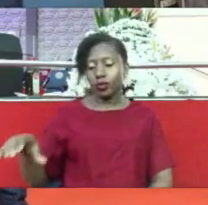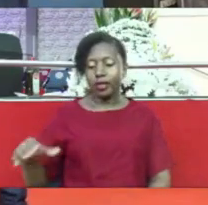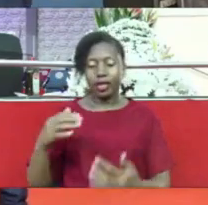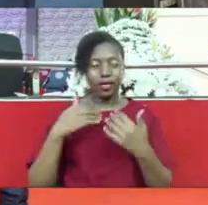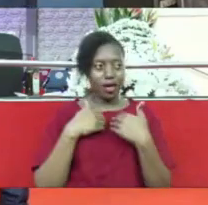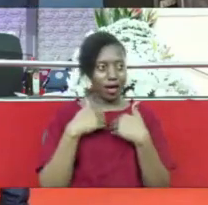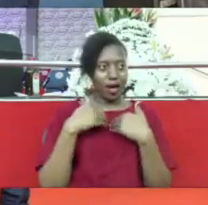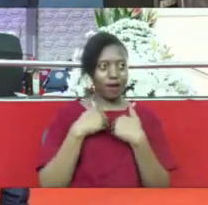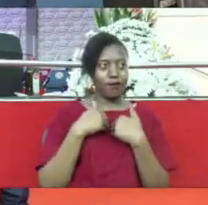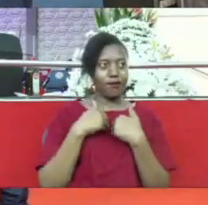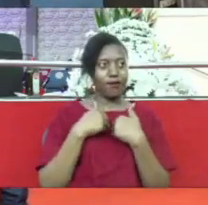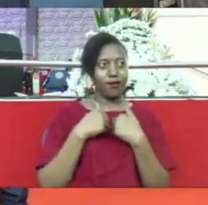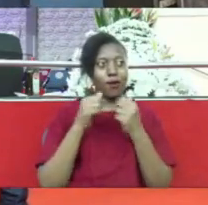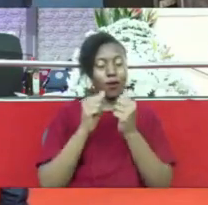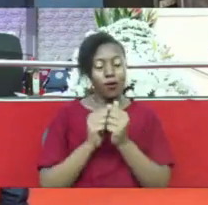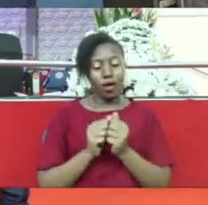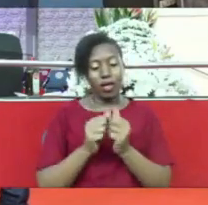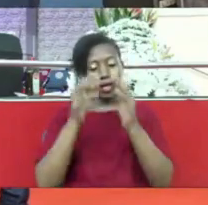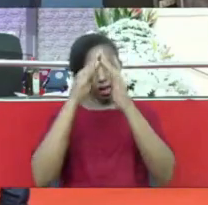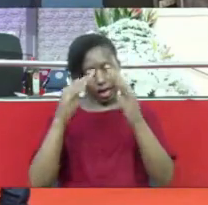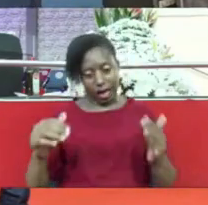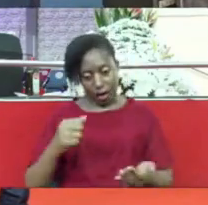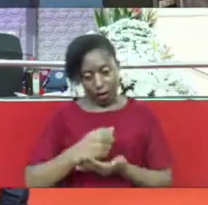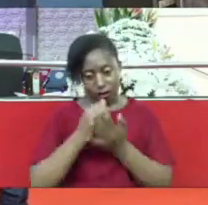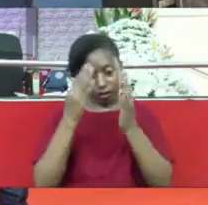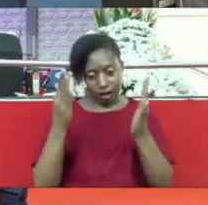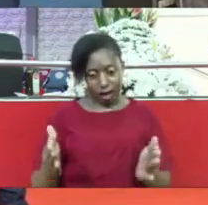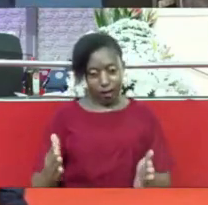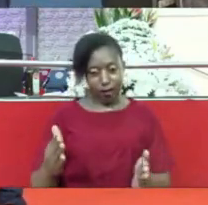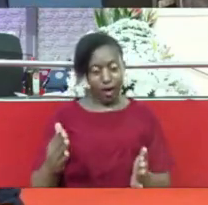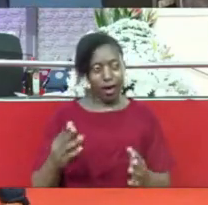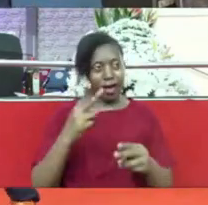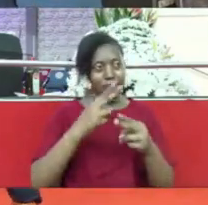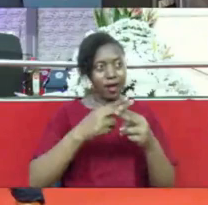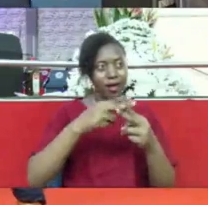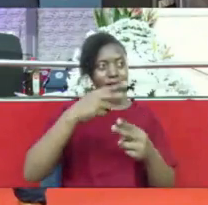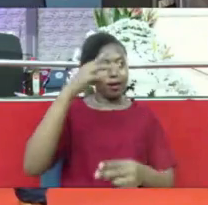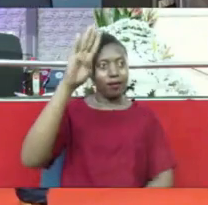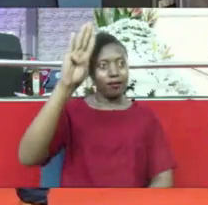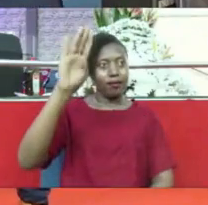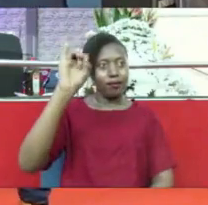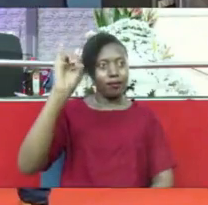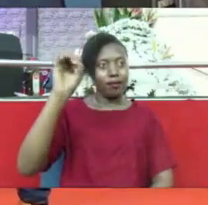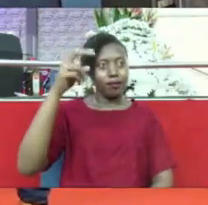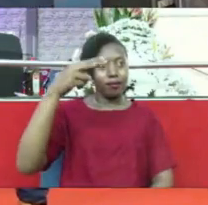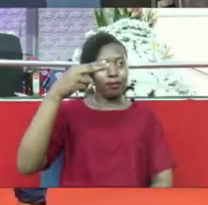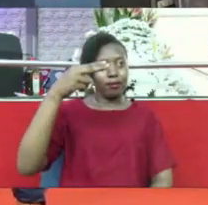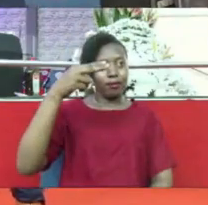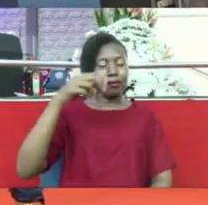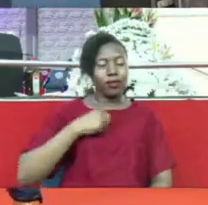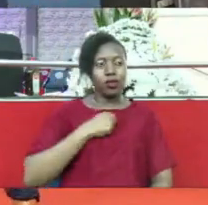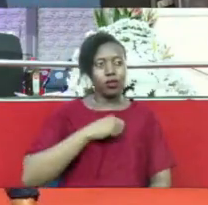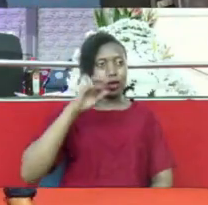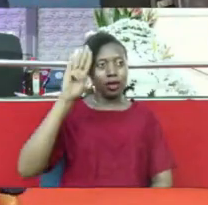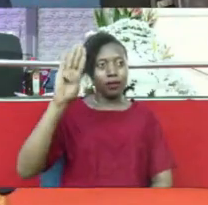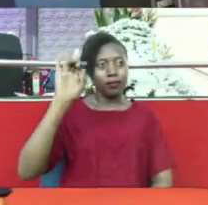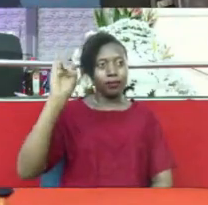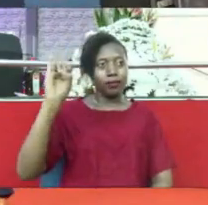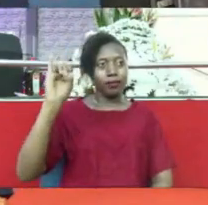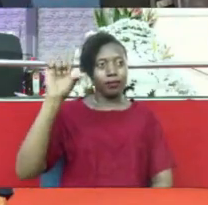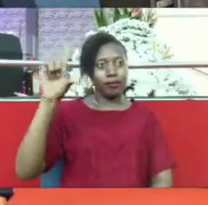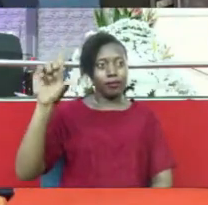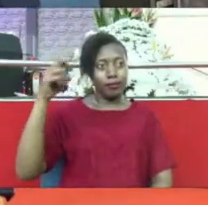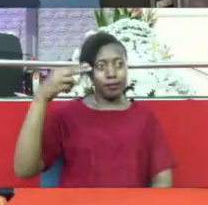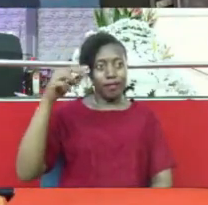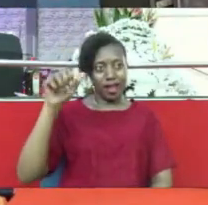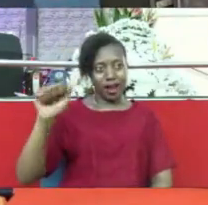wawili. With the housemaid Bilha. Na kijakazi wake Bilha. And also she devised a plan. Na pia akaunda mpango wake. Because she